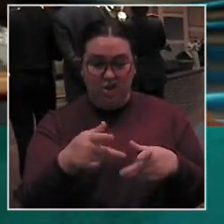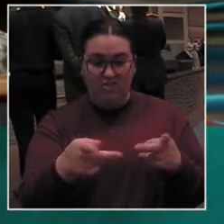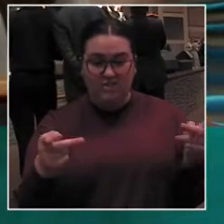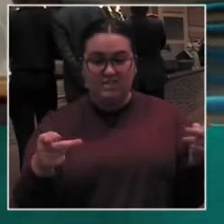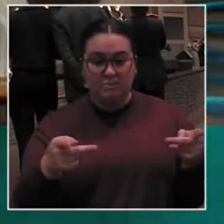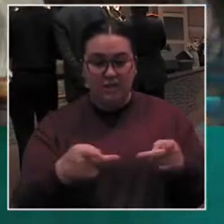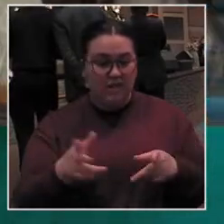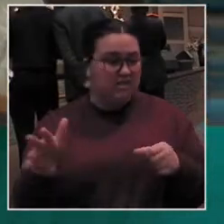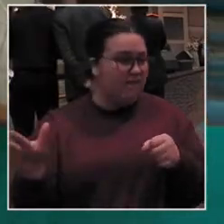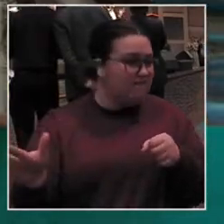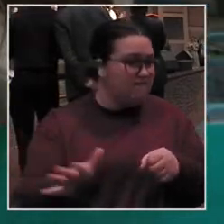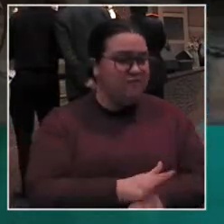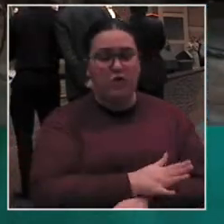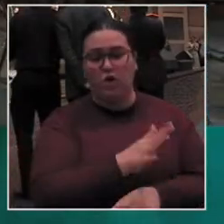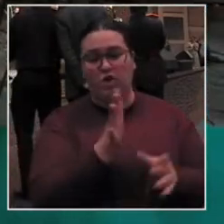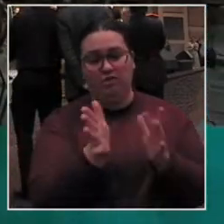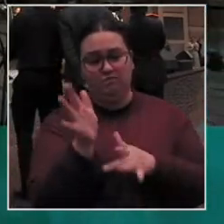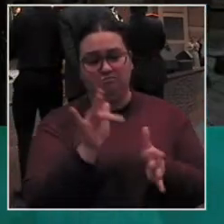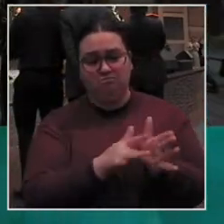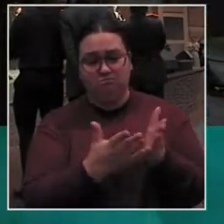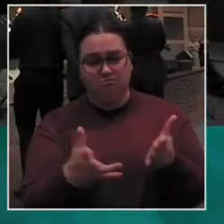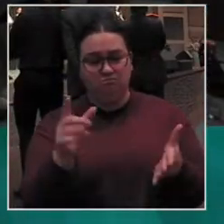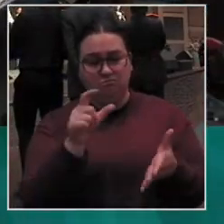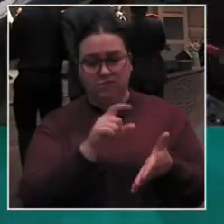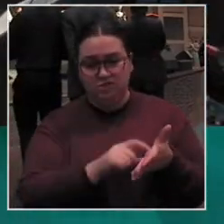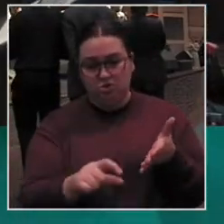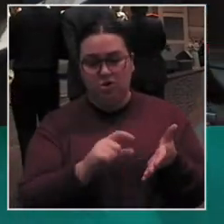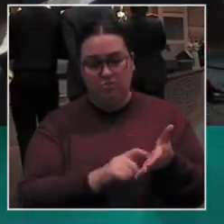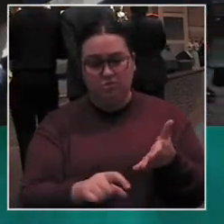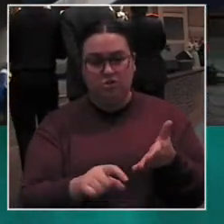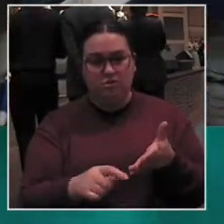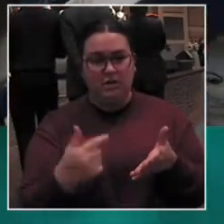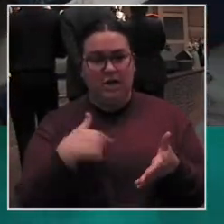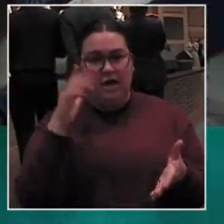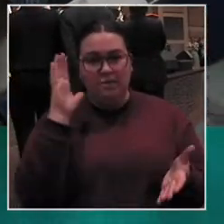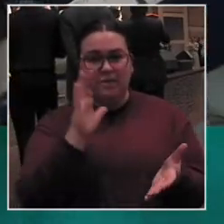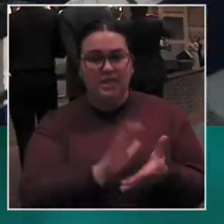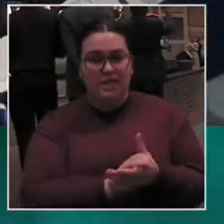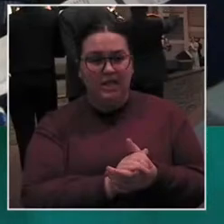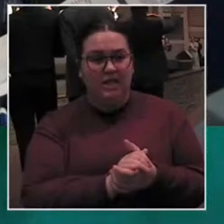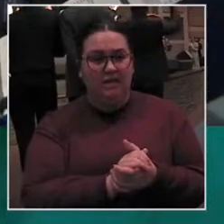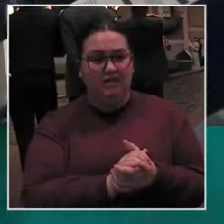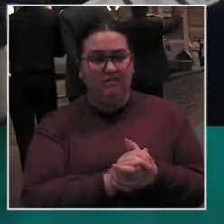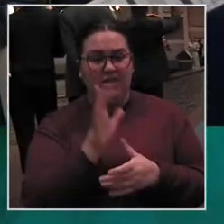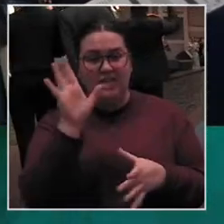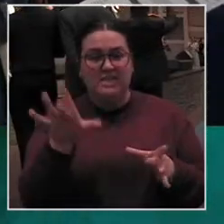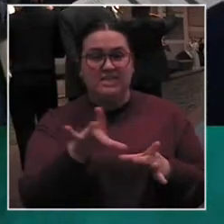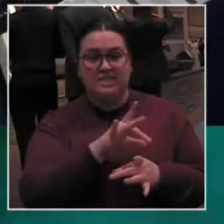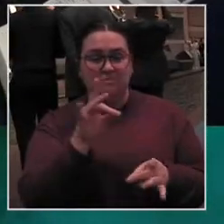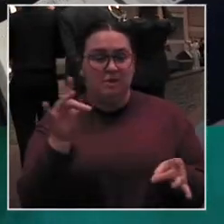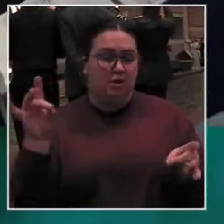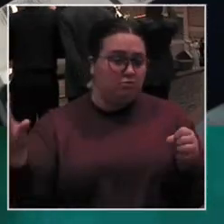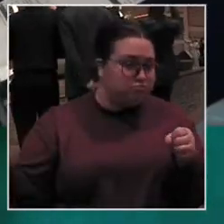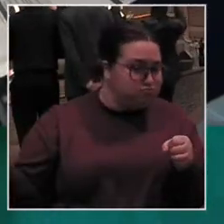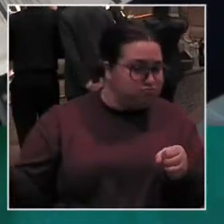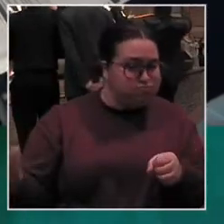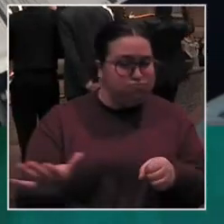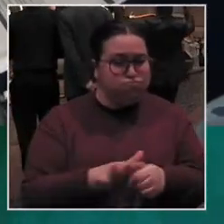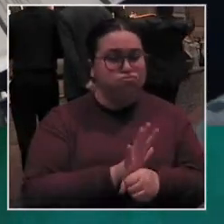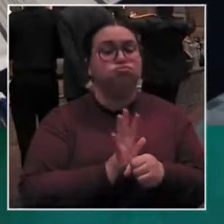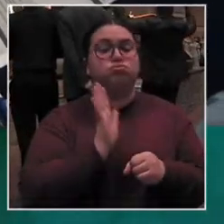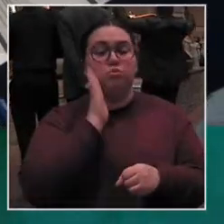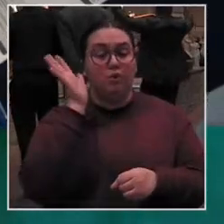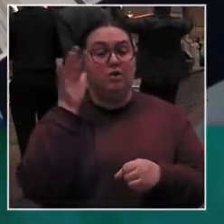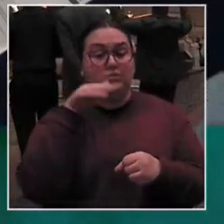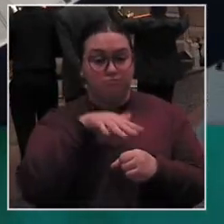filled with people quoting scripture. And I believe there's an overflow that's in this place because of it. I believe it.